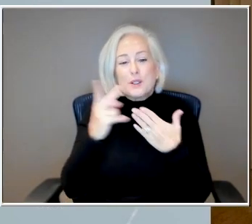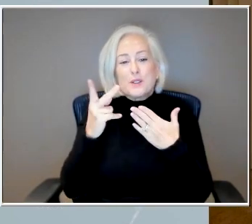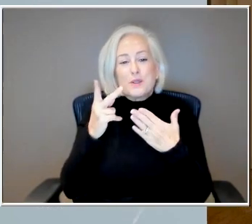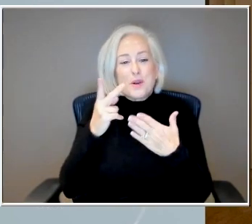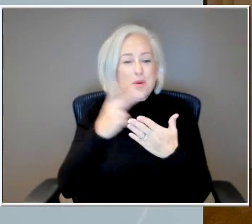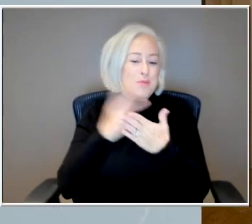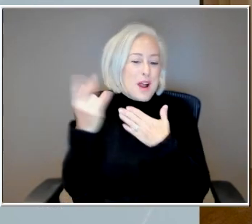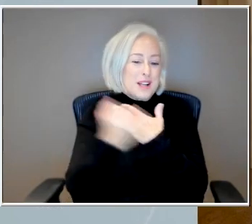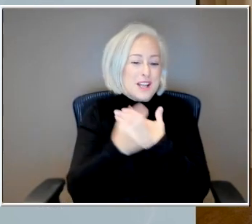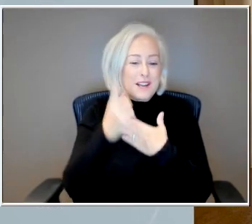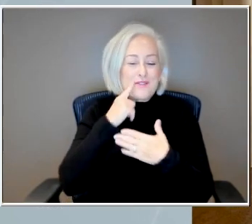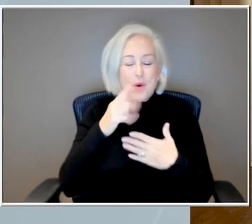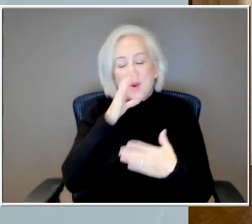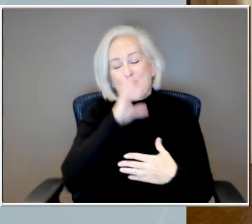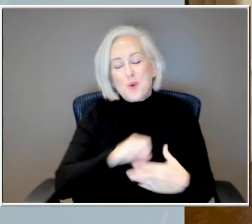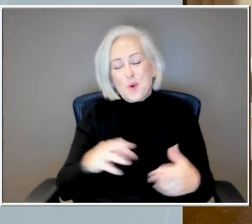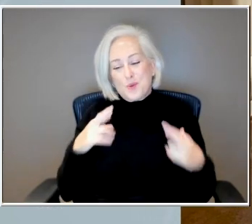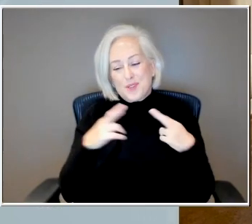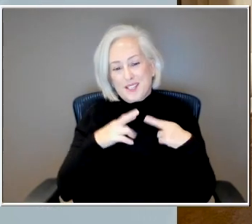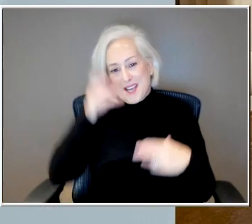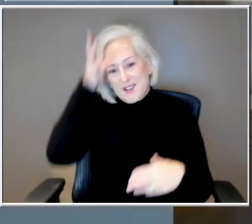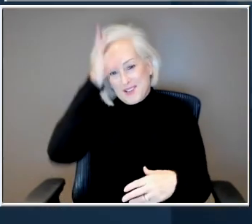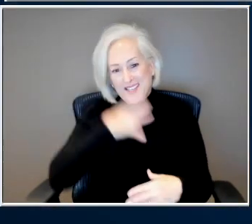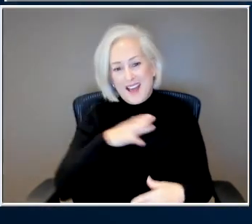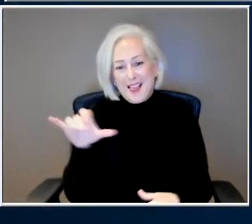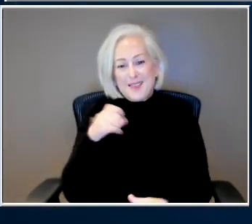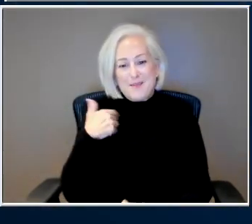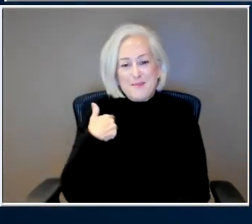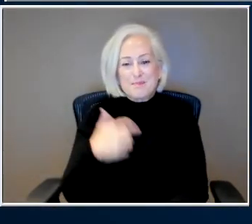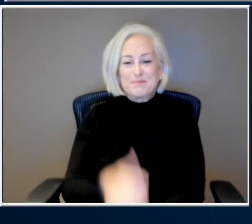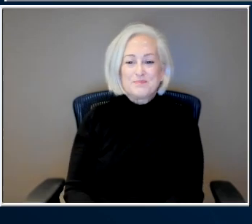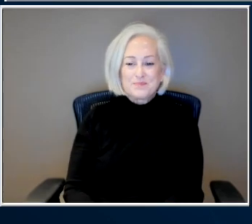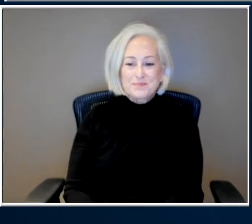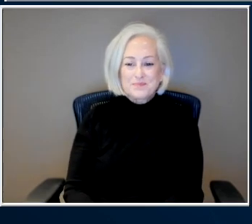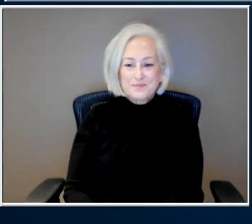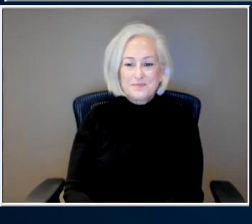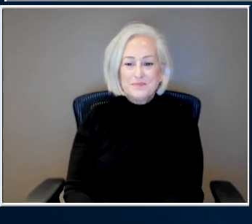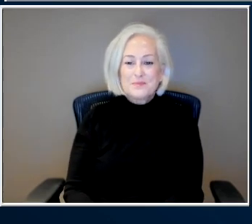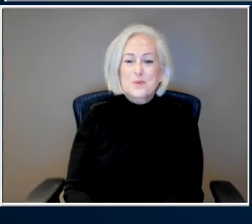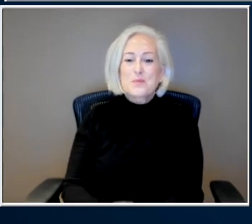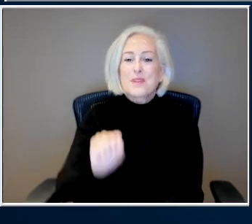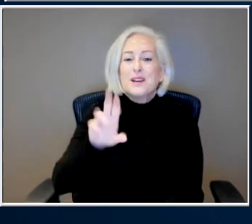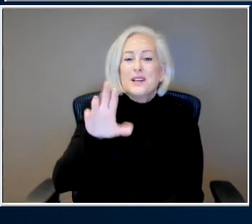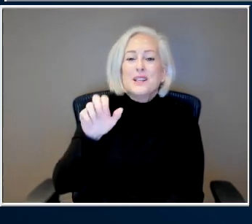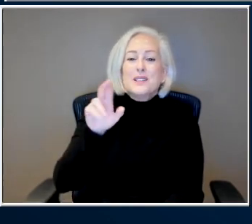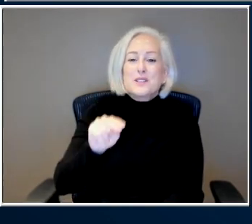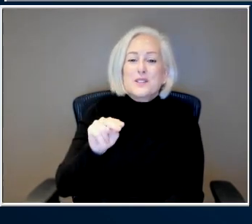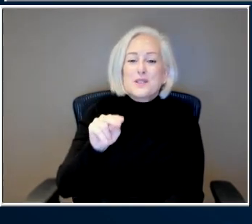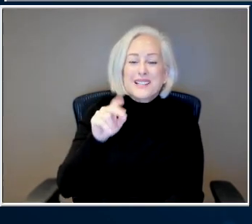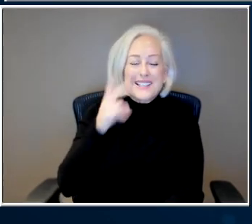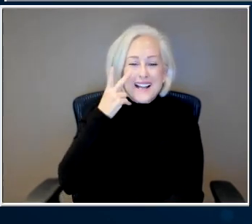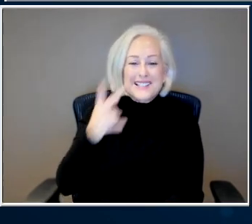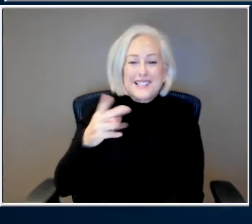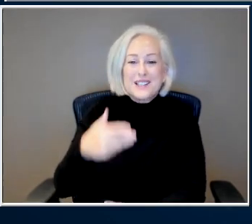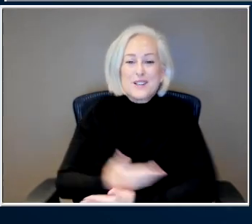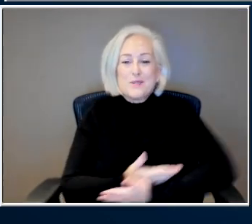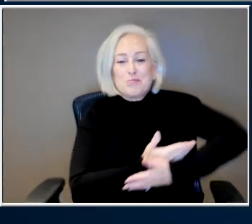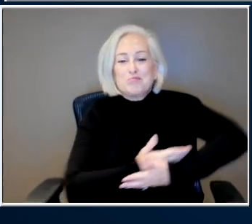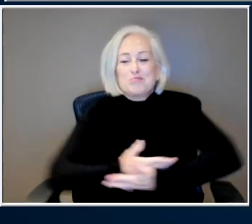me. That's fantastic. Susan, I know you're over there rocking